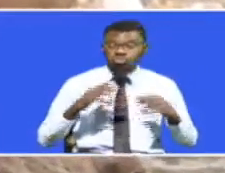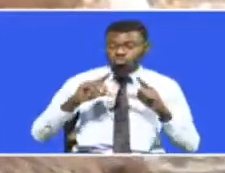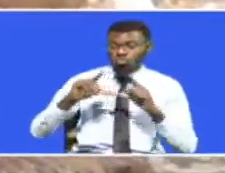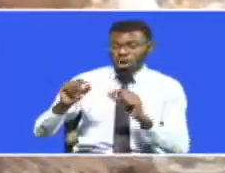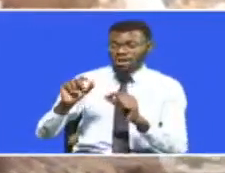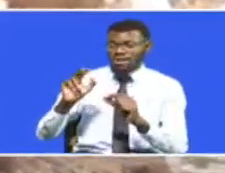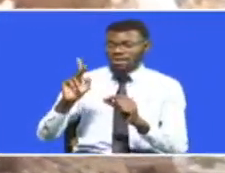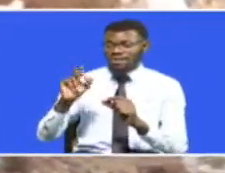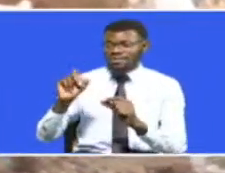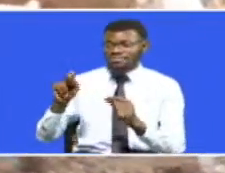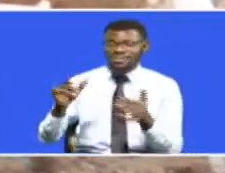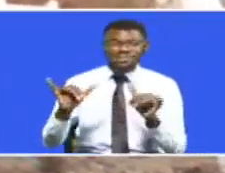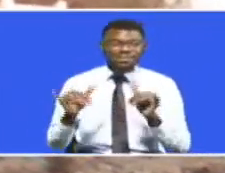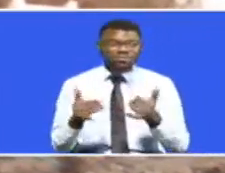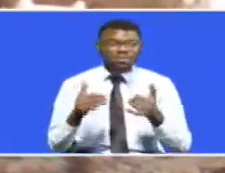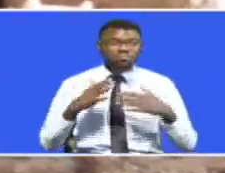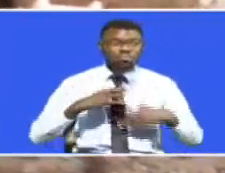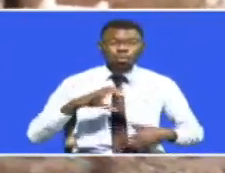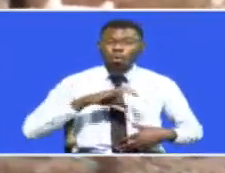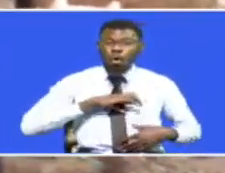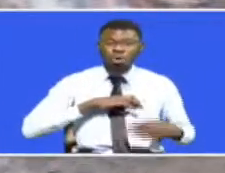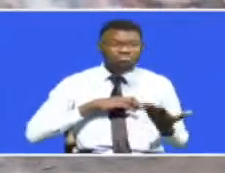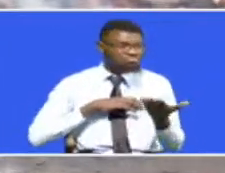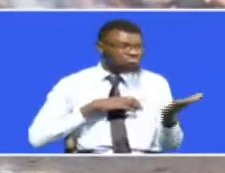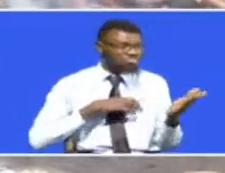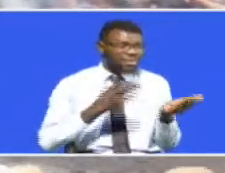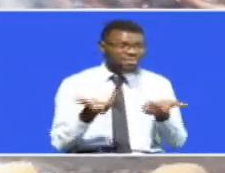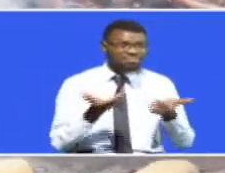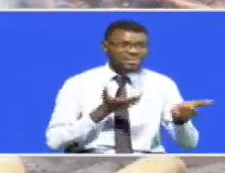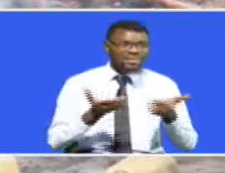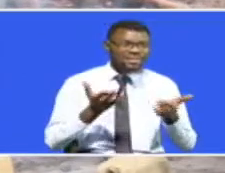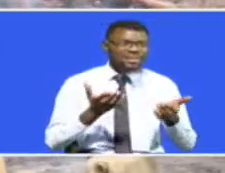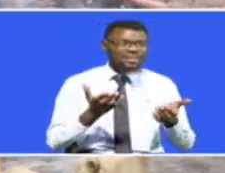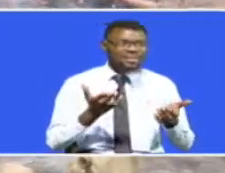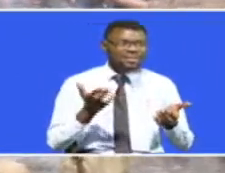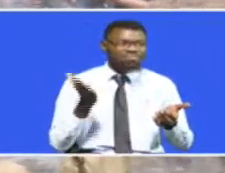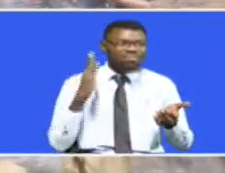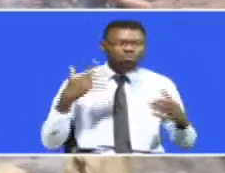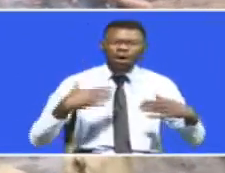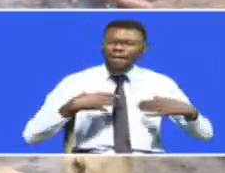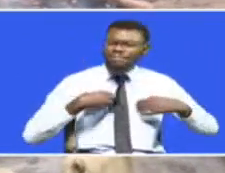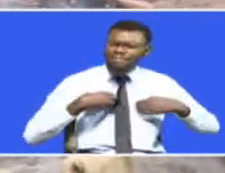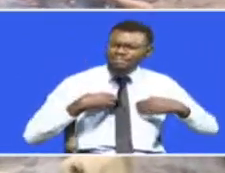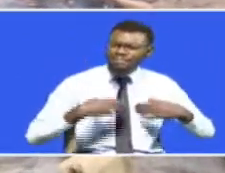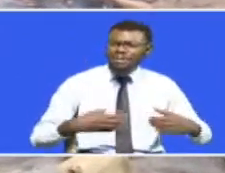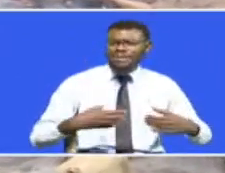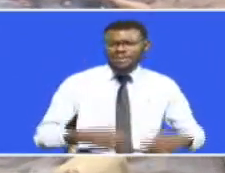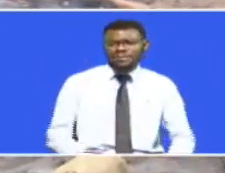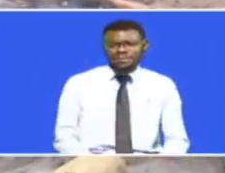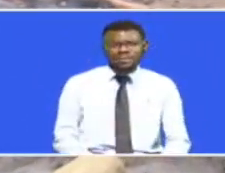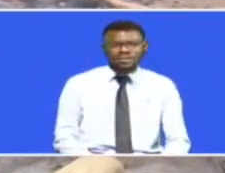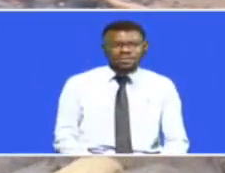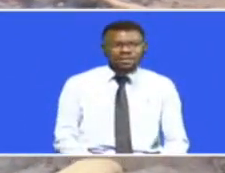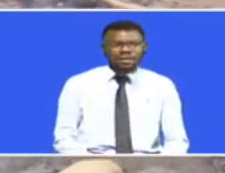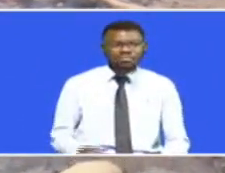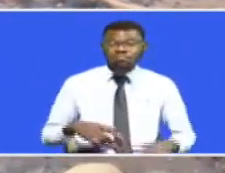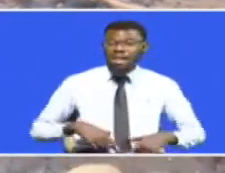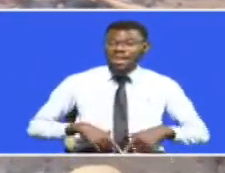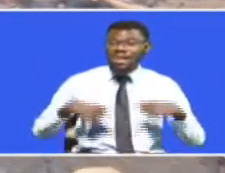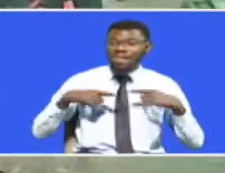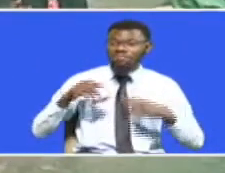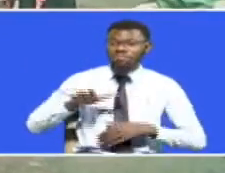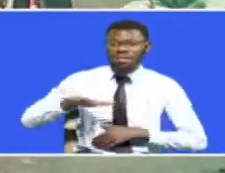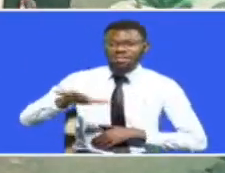KTN News that the owners of the illegal business were rich and influential people who lived in upscale estates